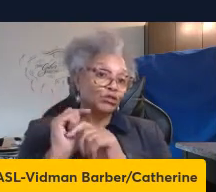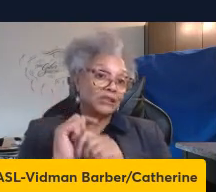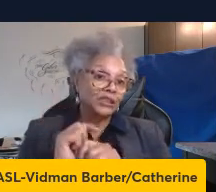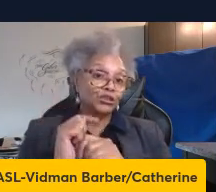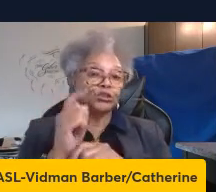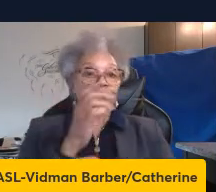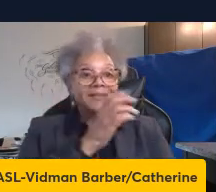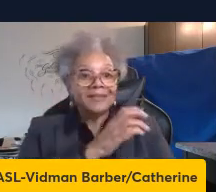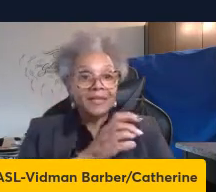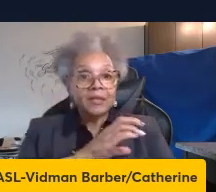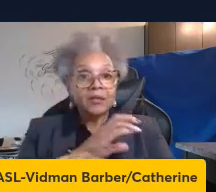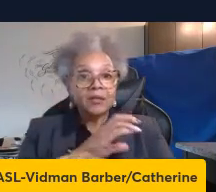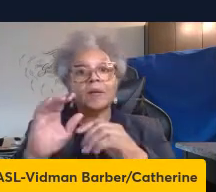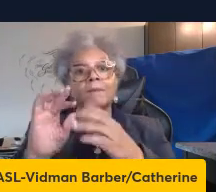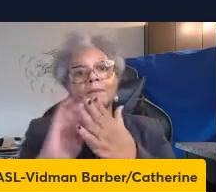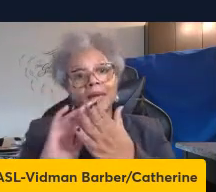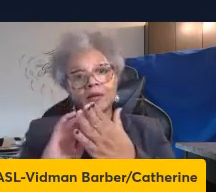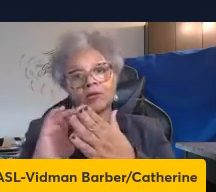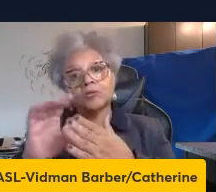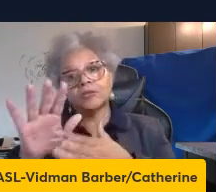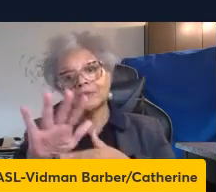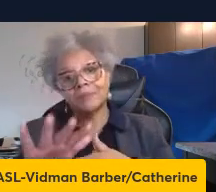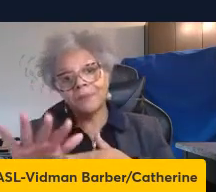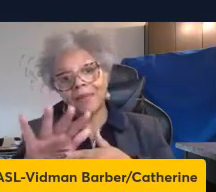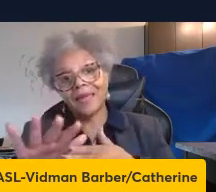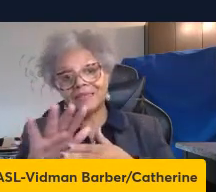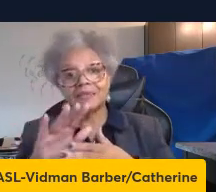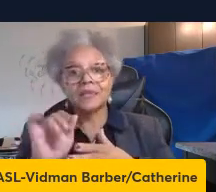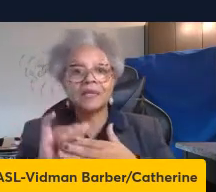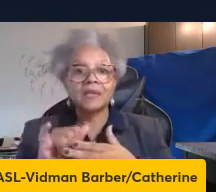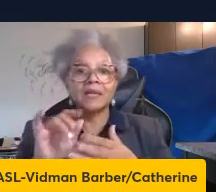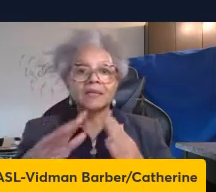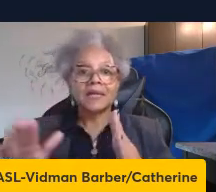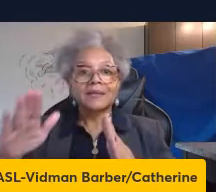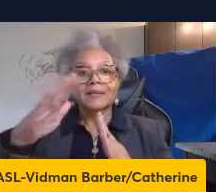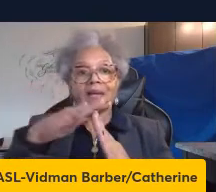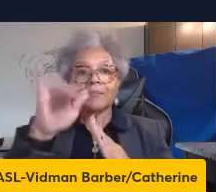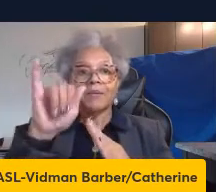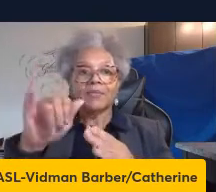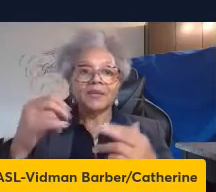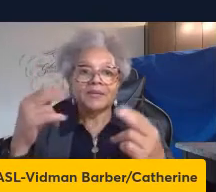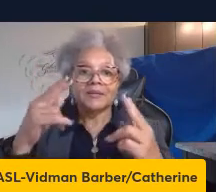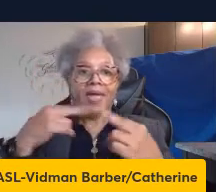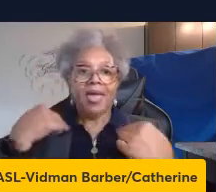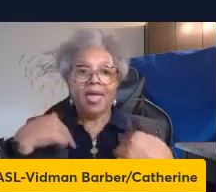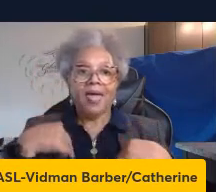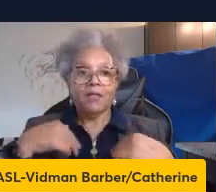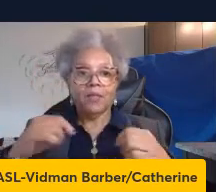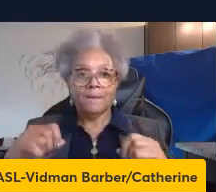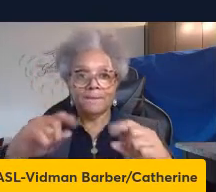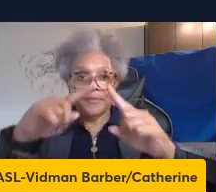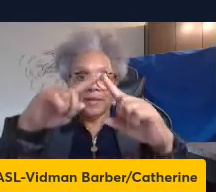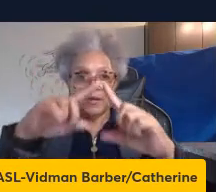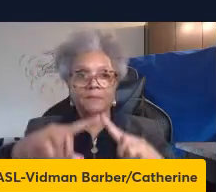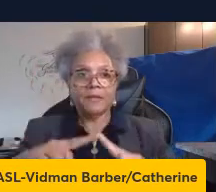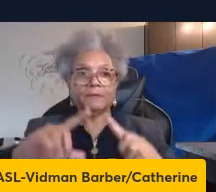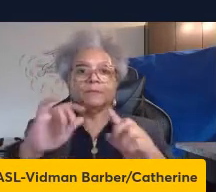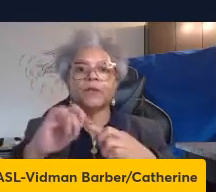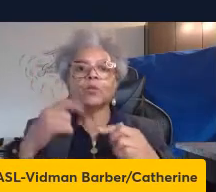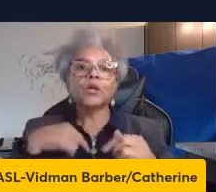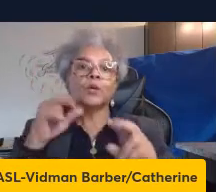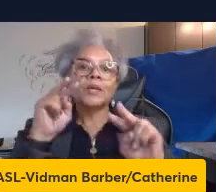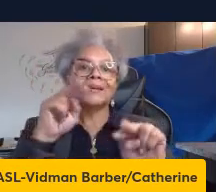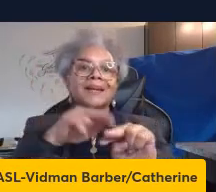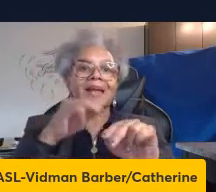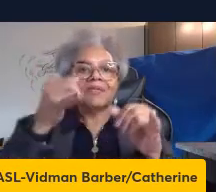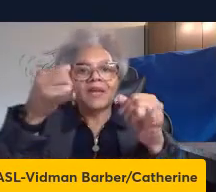and in traditional medical spaces are those at the top of this health pyramid, where we look at the